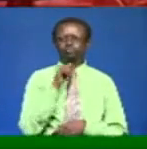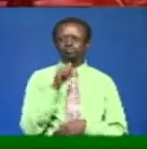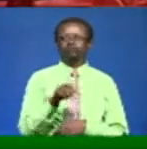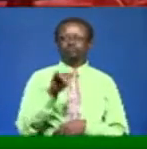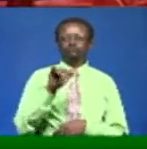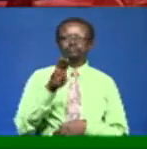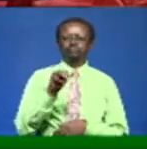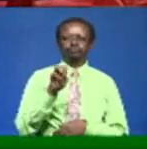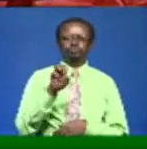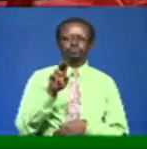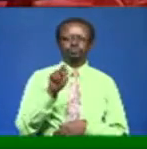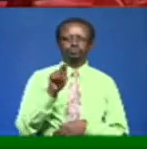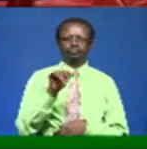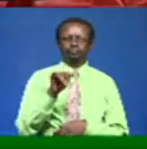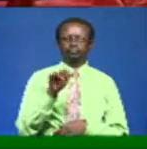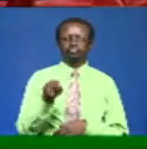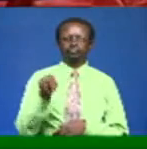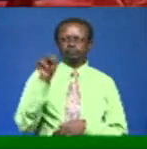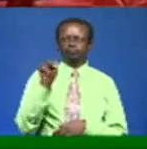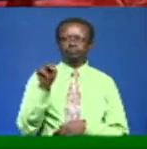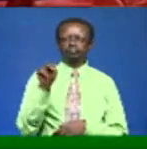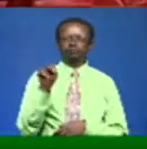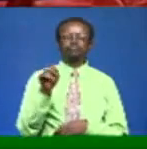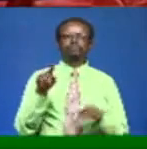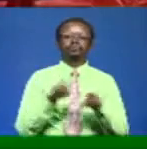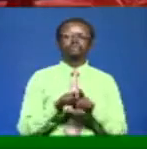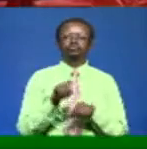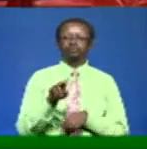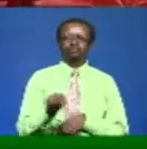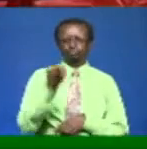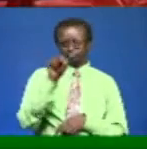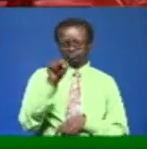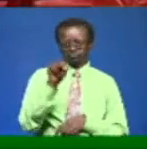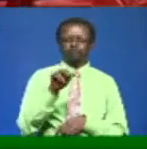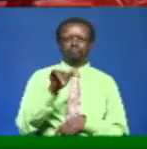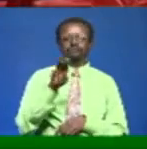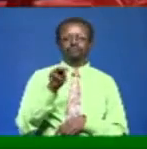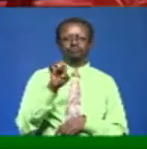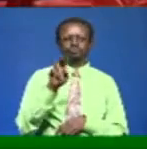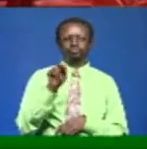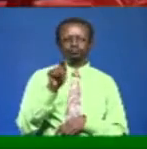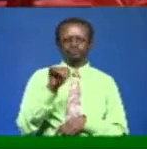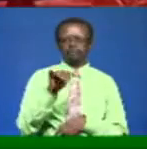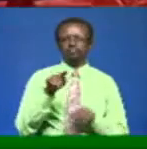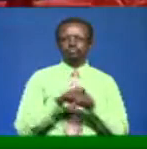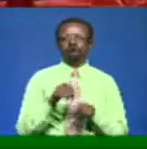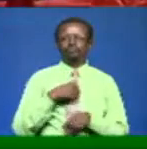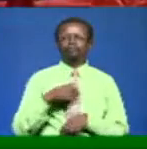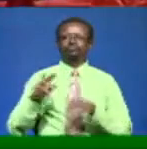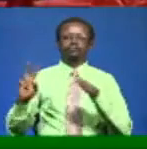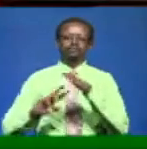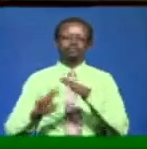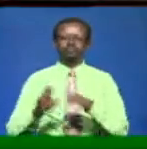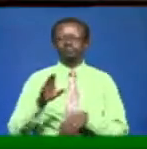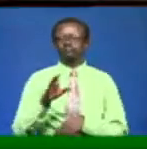Imenti. So please, I would wish the table office to rectify it, because Imenti North is a sub-county and not a